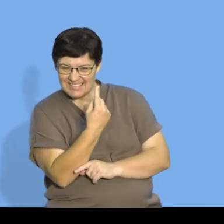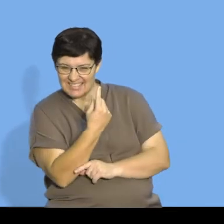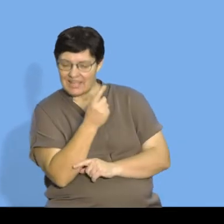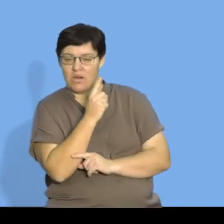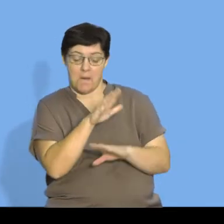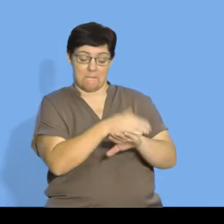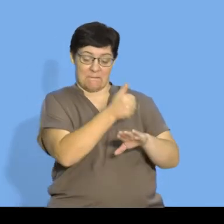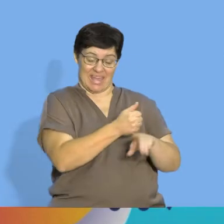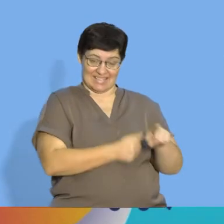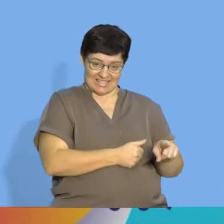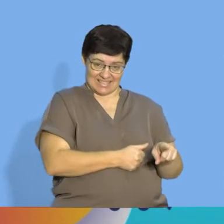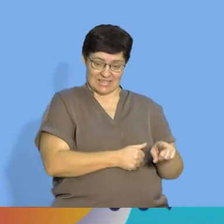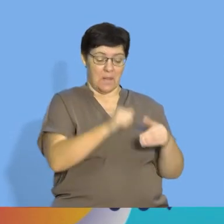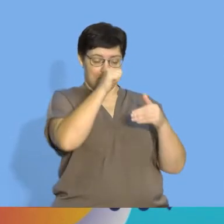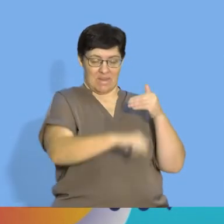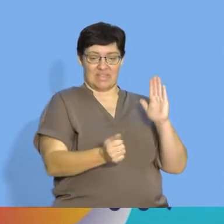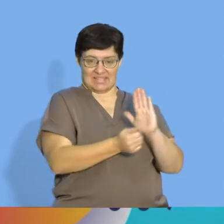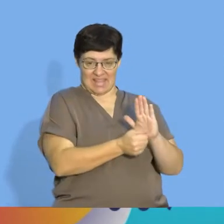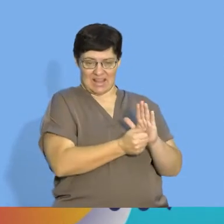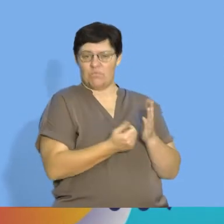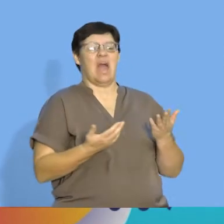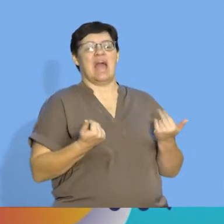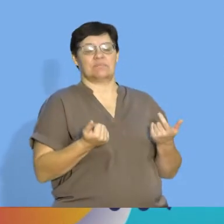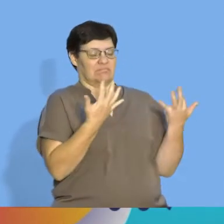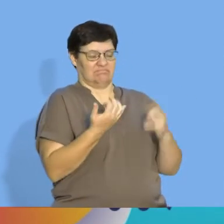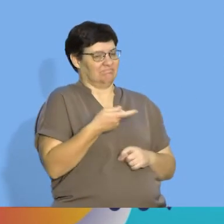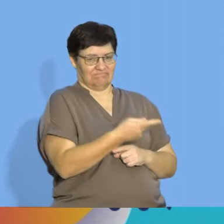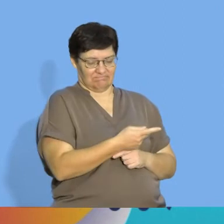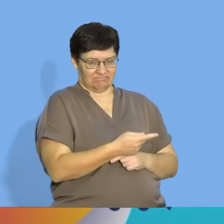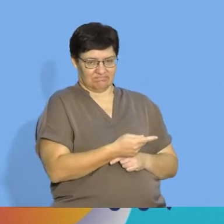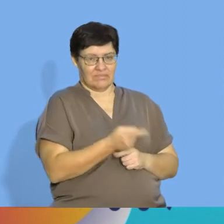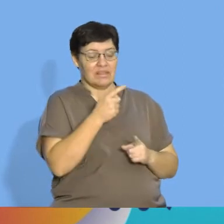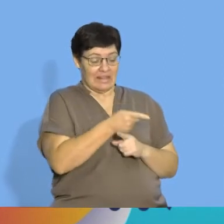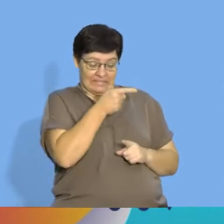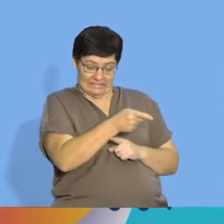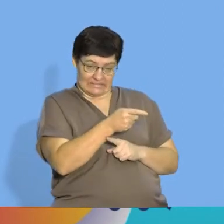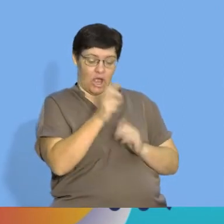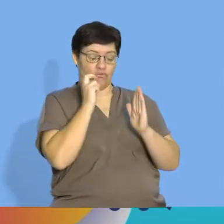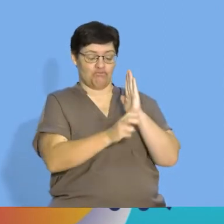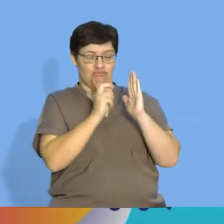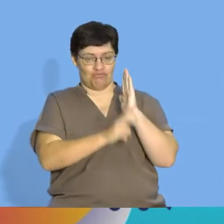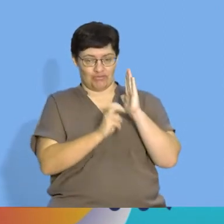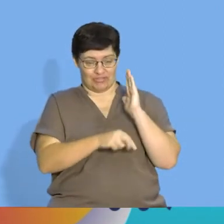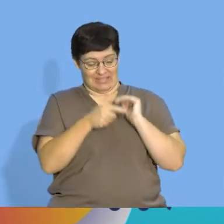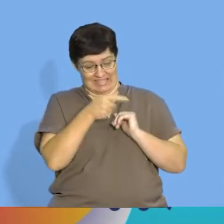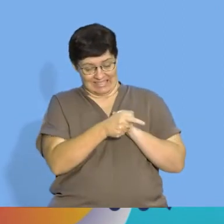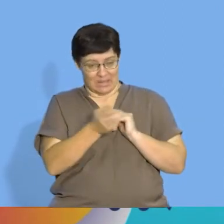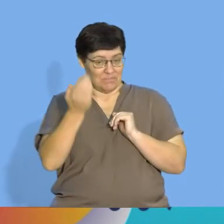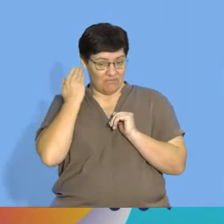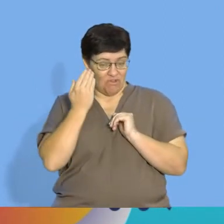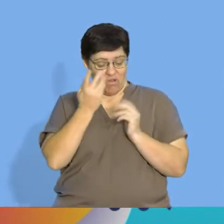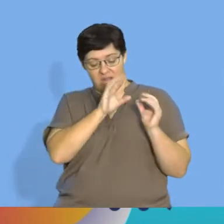using the base month as the month of sale, whichever you are expected to calculate. You're then applying the